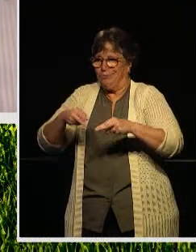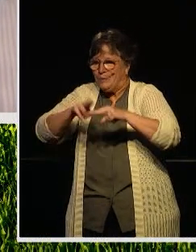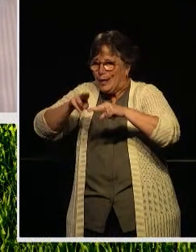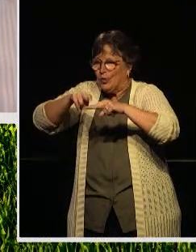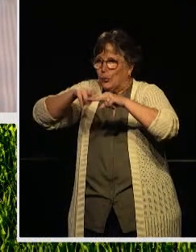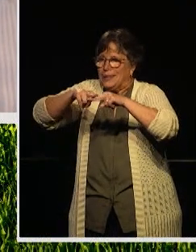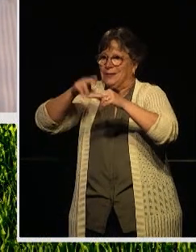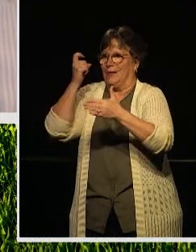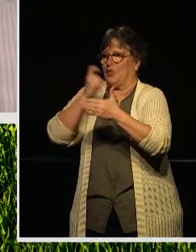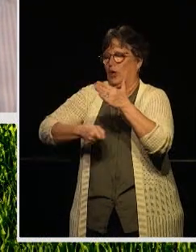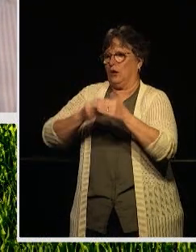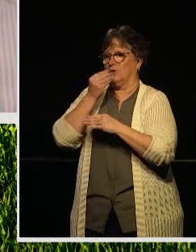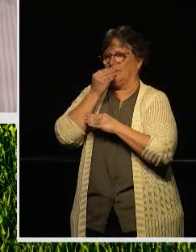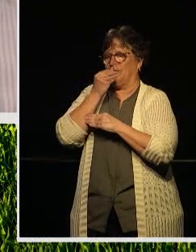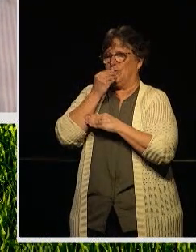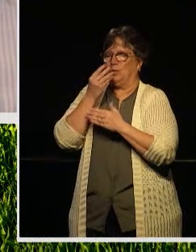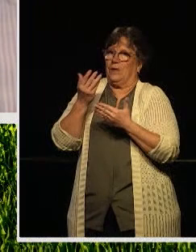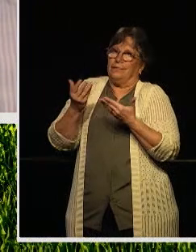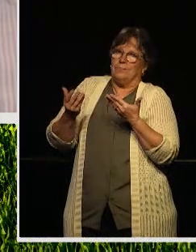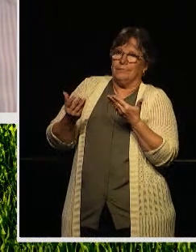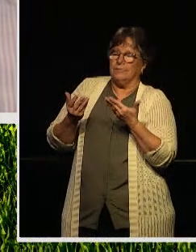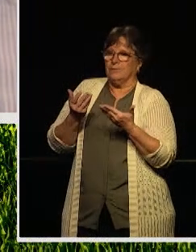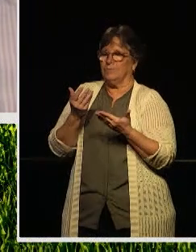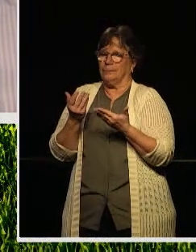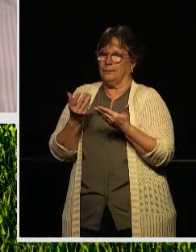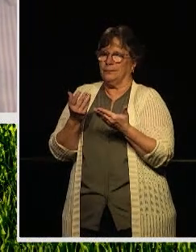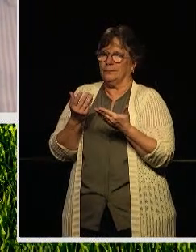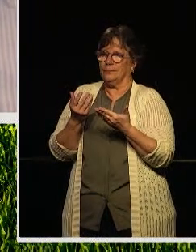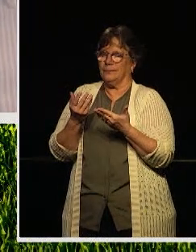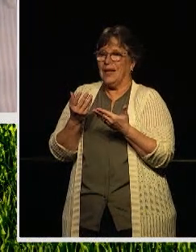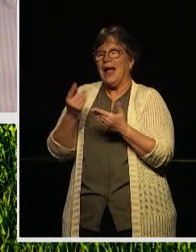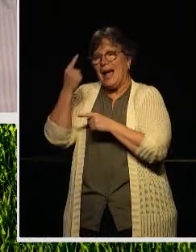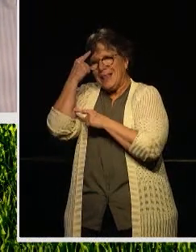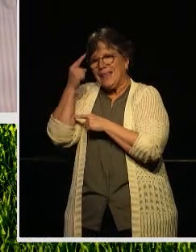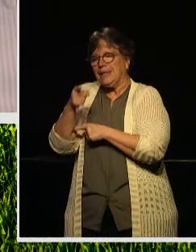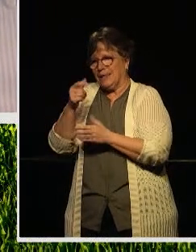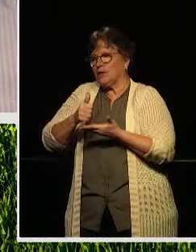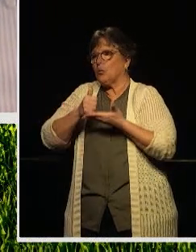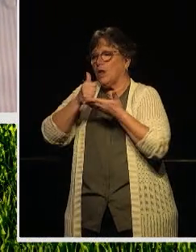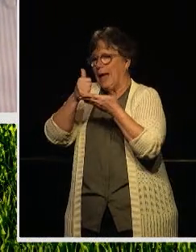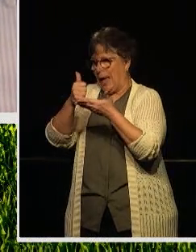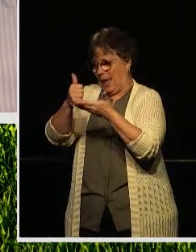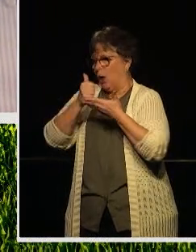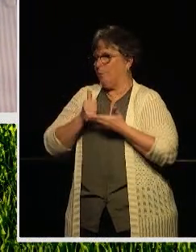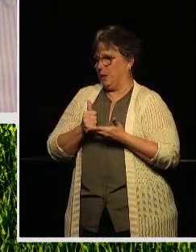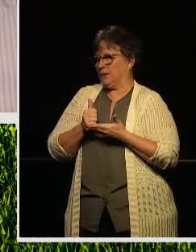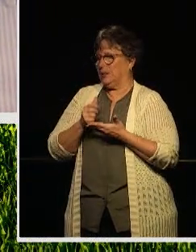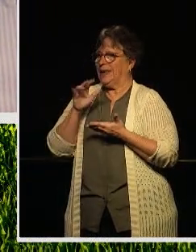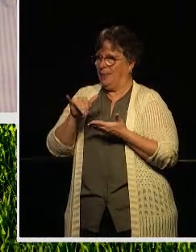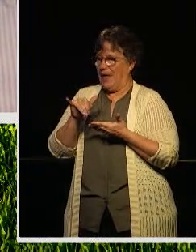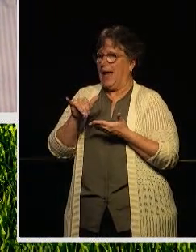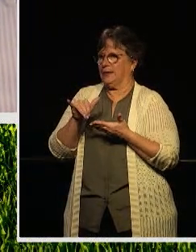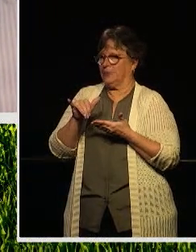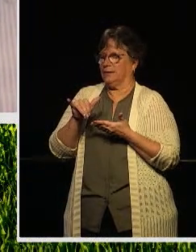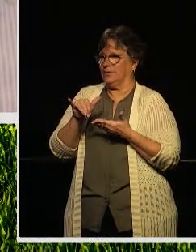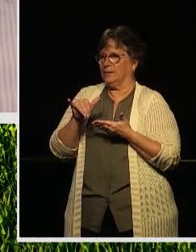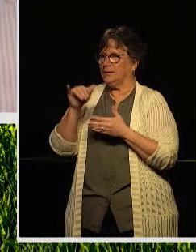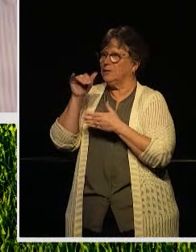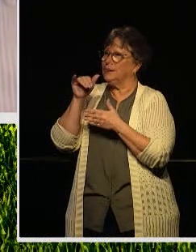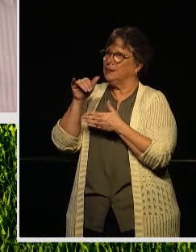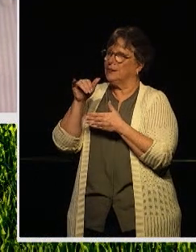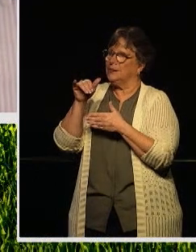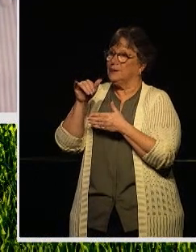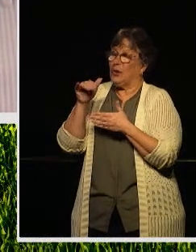don't see a different, I think this will help us in that kind of journey, right? Otherwise, we'll make